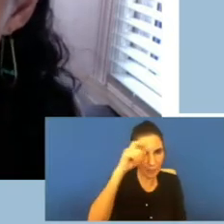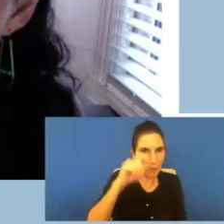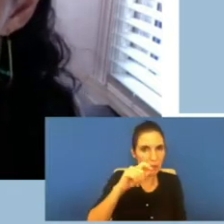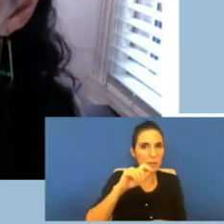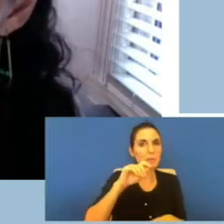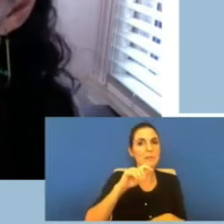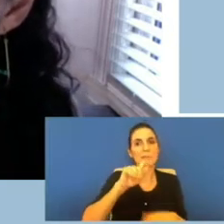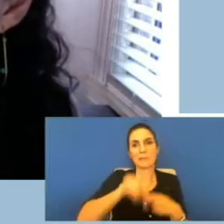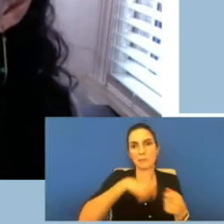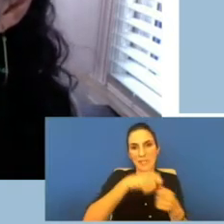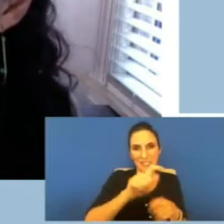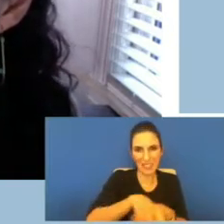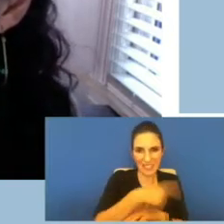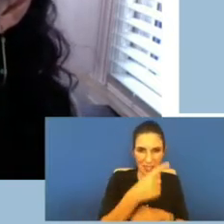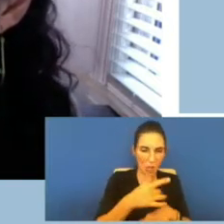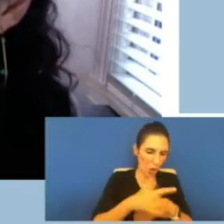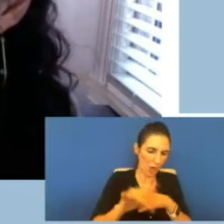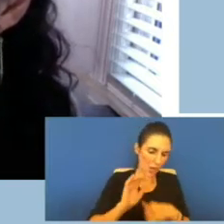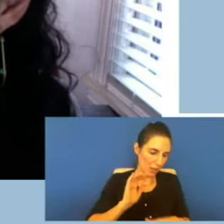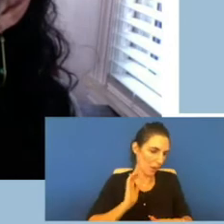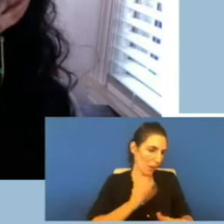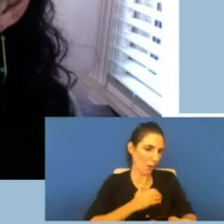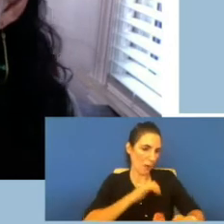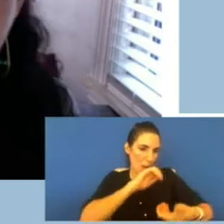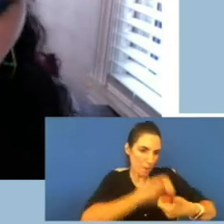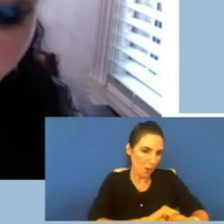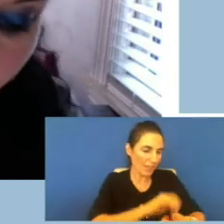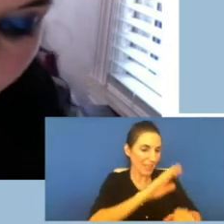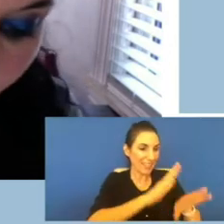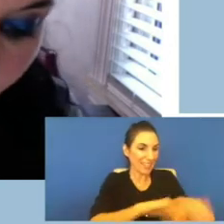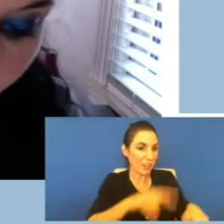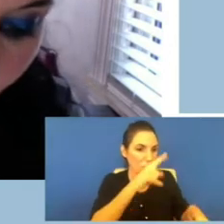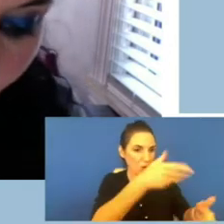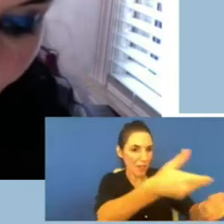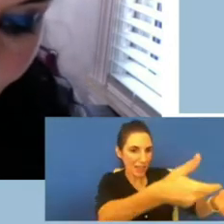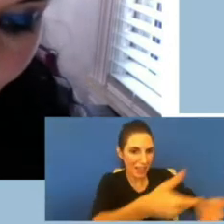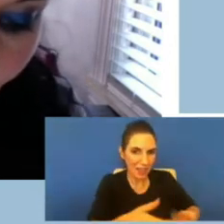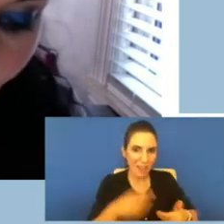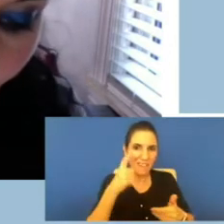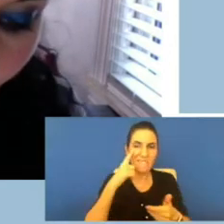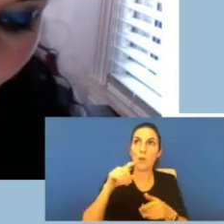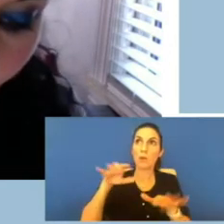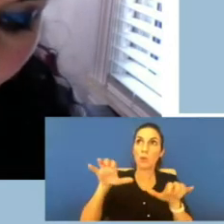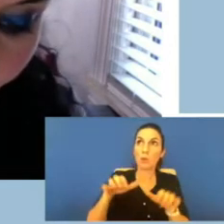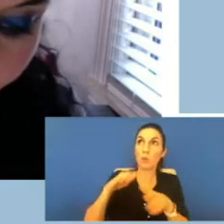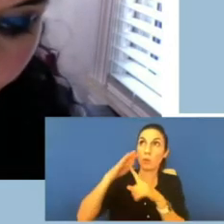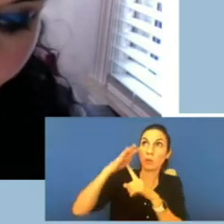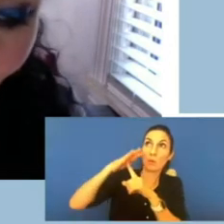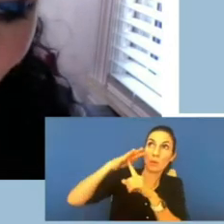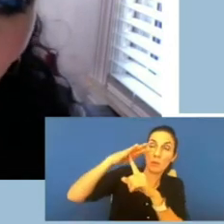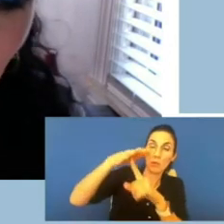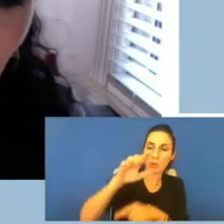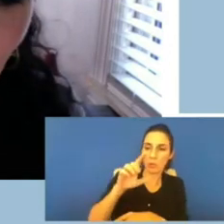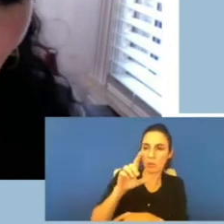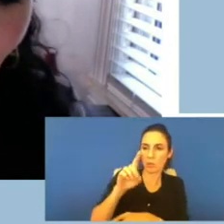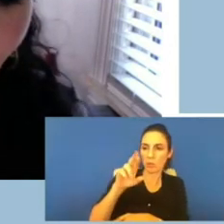early in our partnership where the kids were invited to do drone racing and to engage with